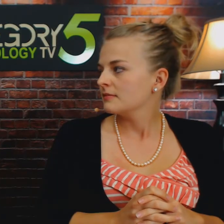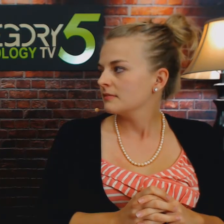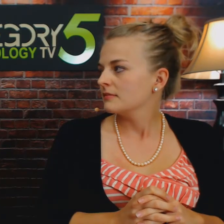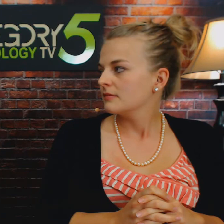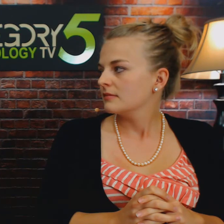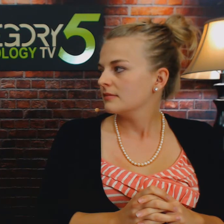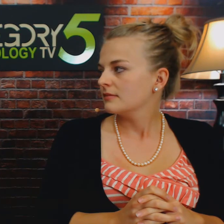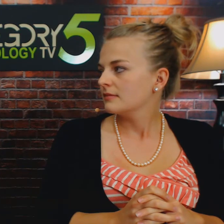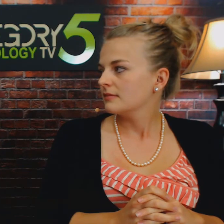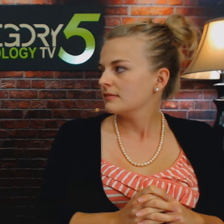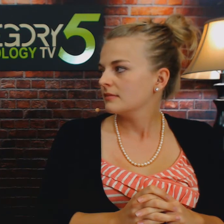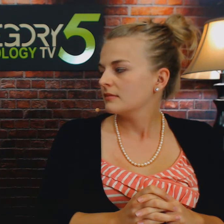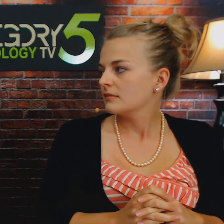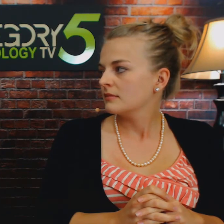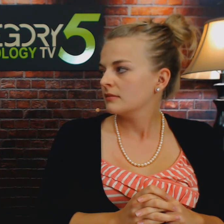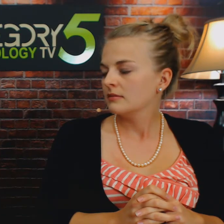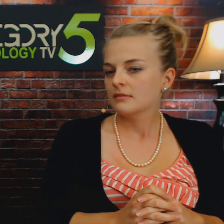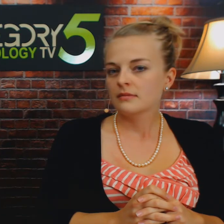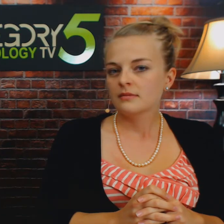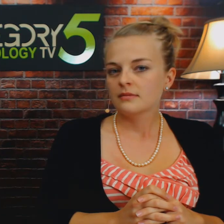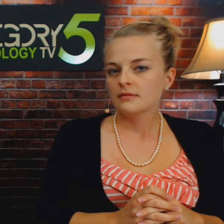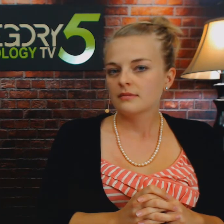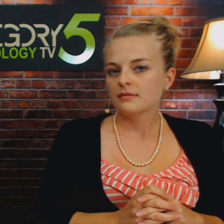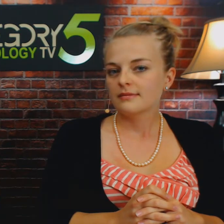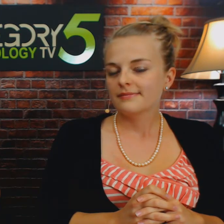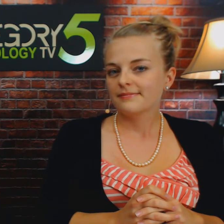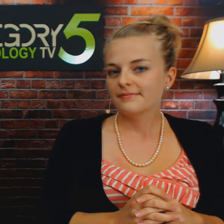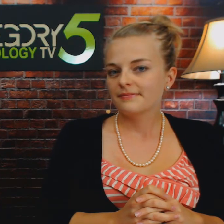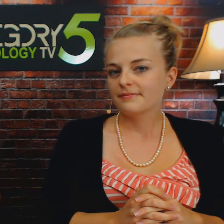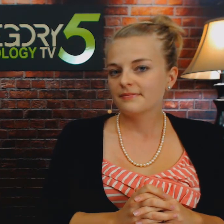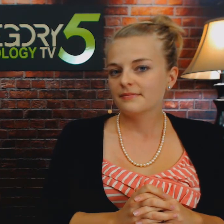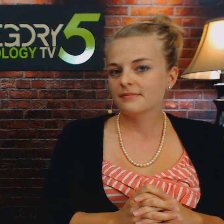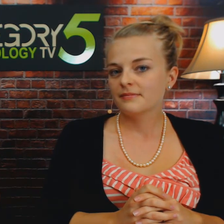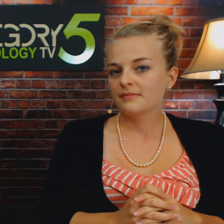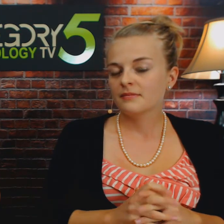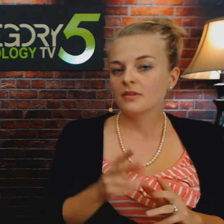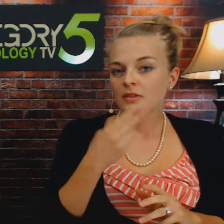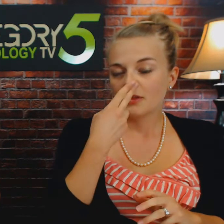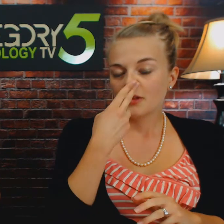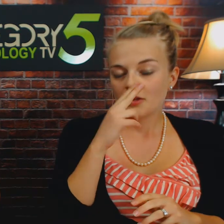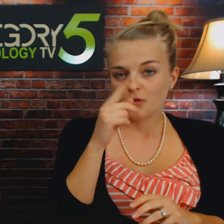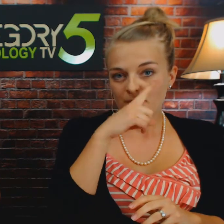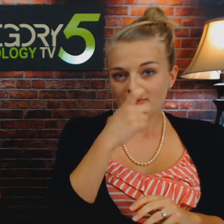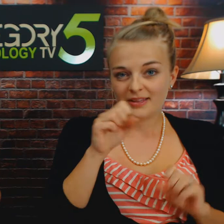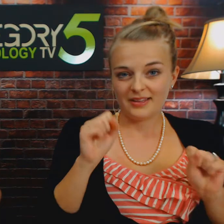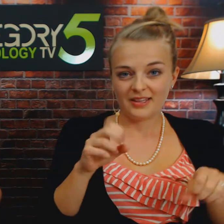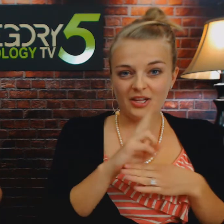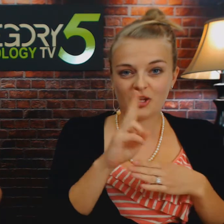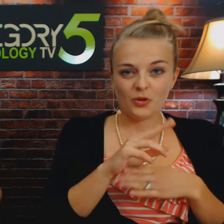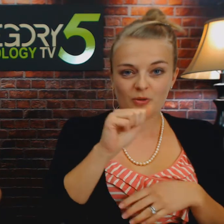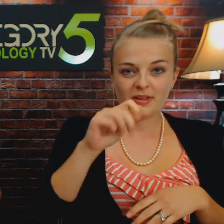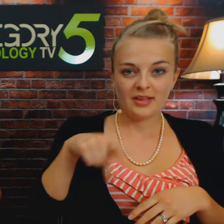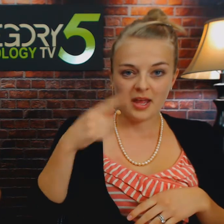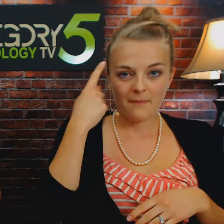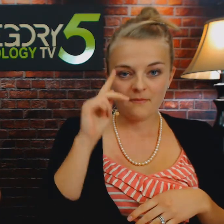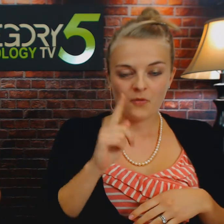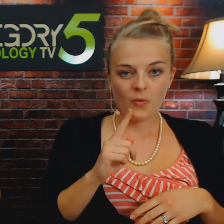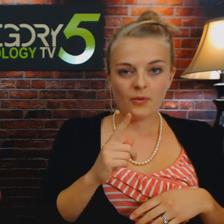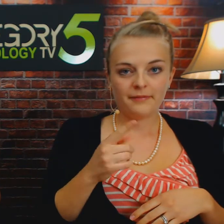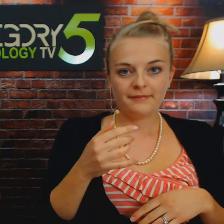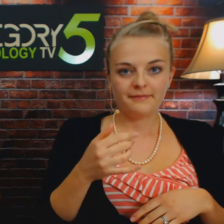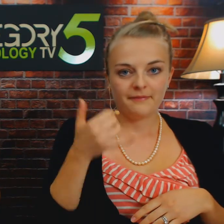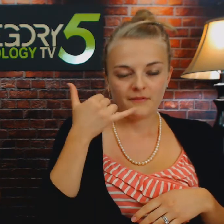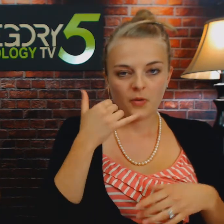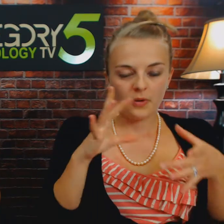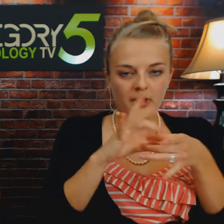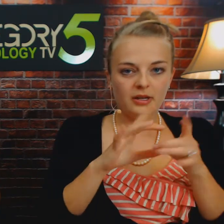Beltone First. What really stood out to me is the fact that it does use an app and you can select different environments. And so if I'm in a